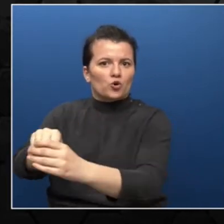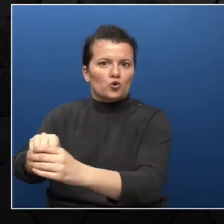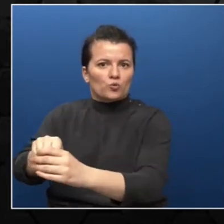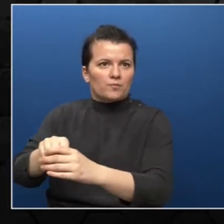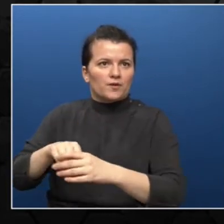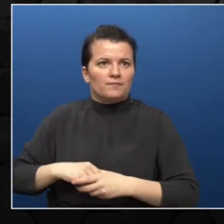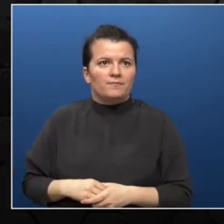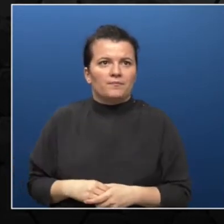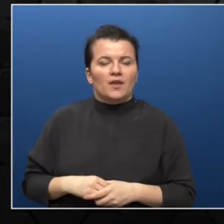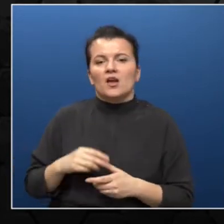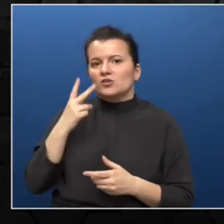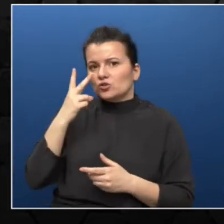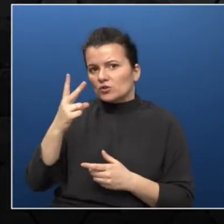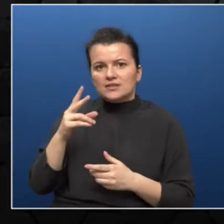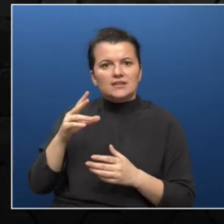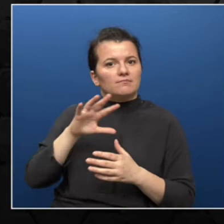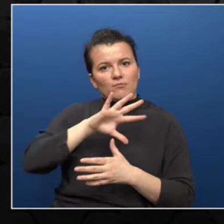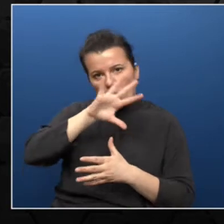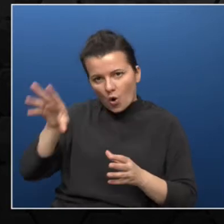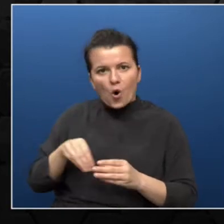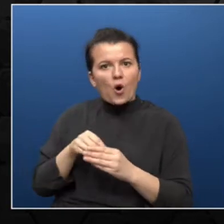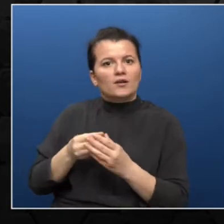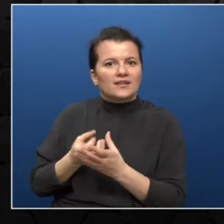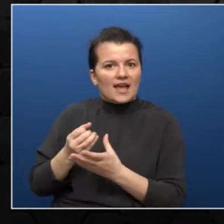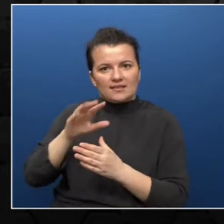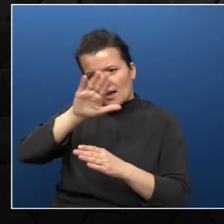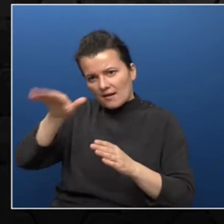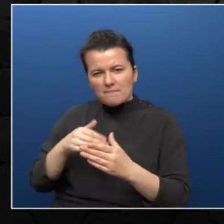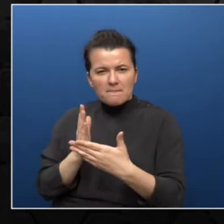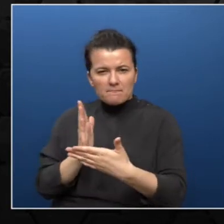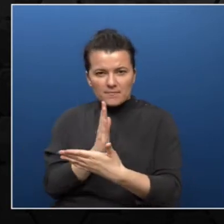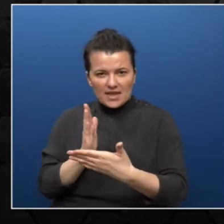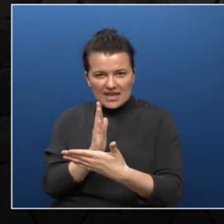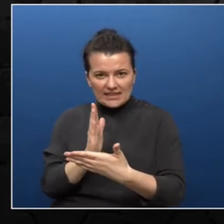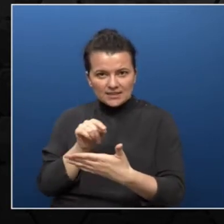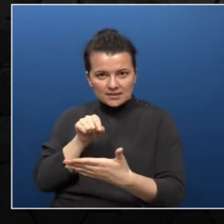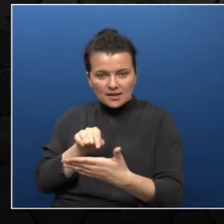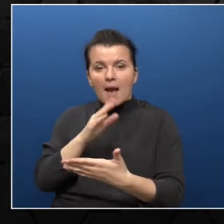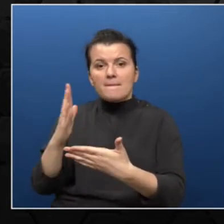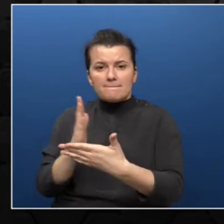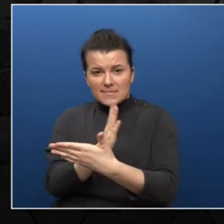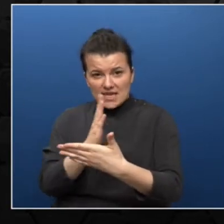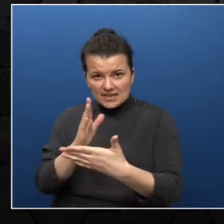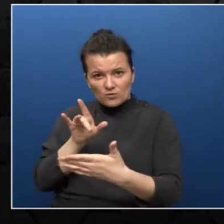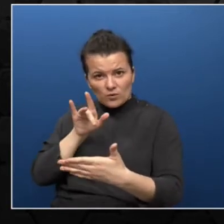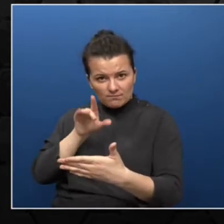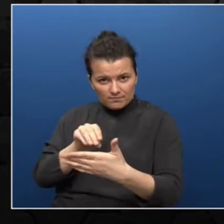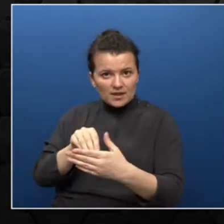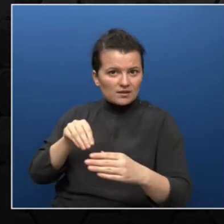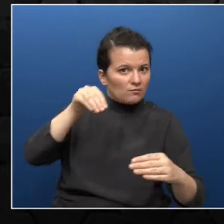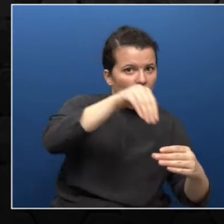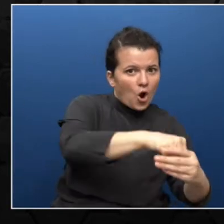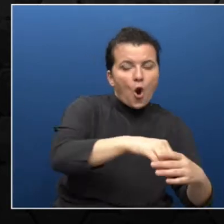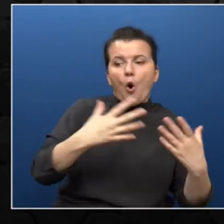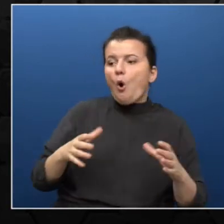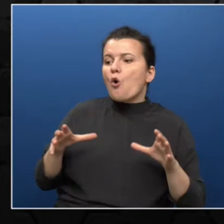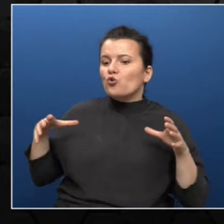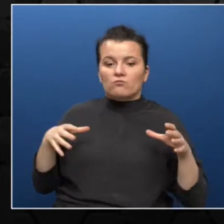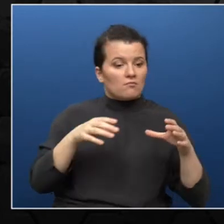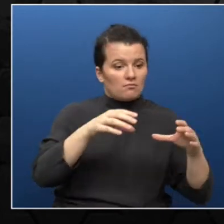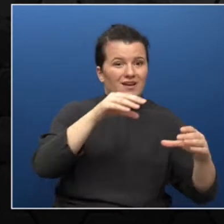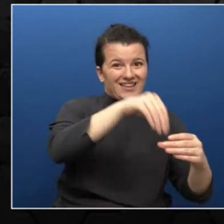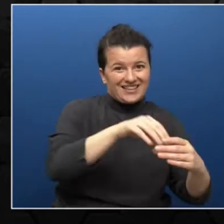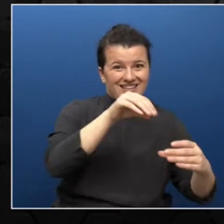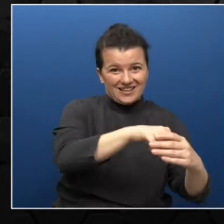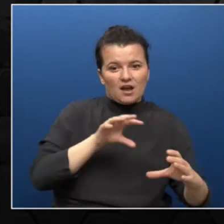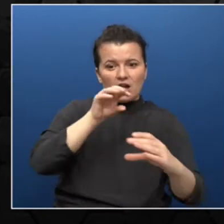the data one by one, and then we take the means of some group of data, and then we check each of the data until it